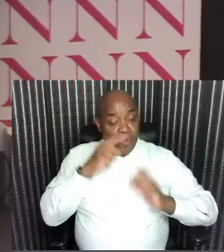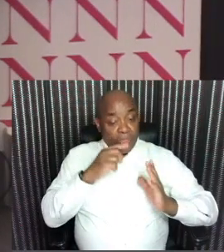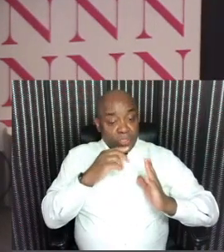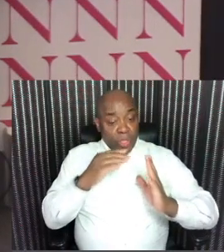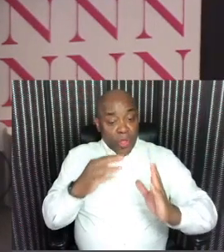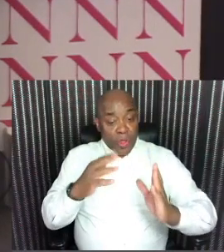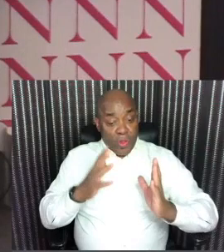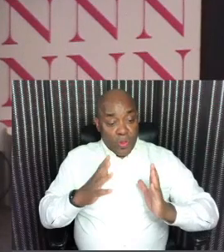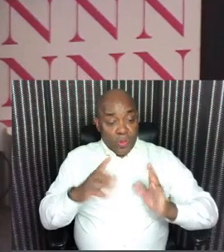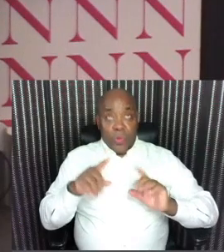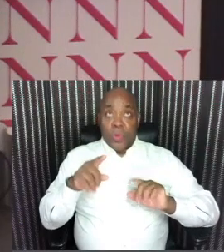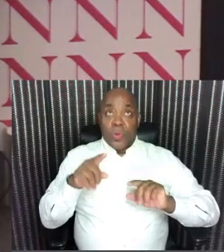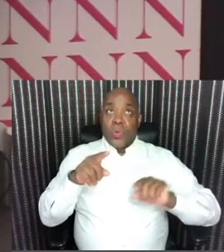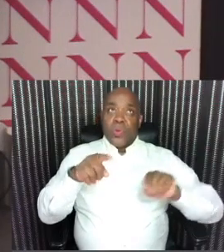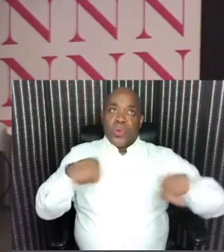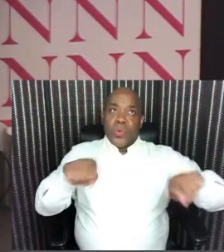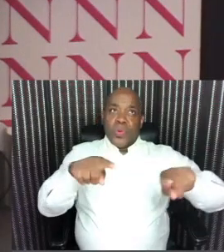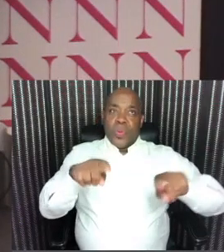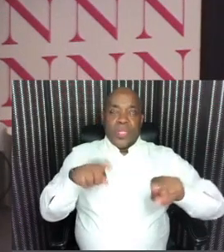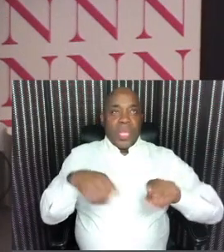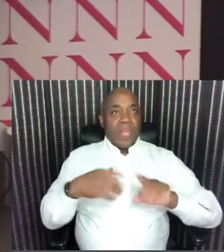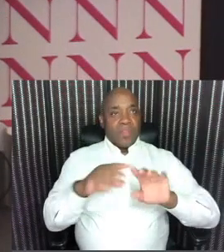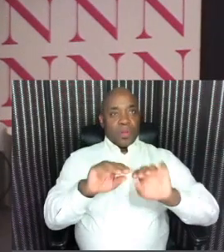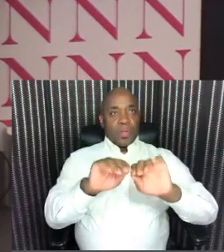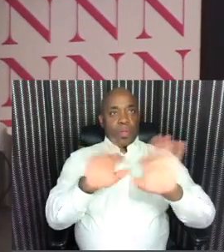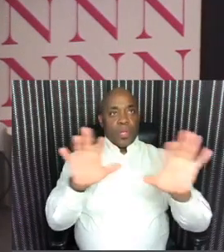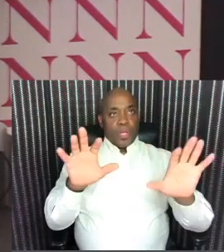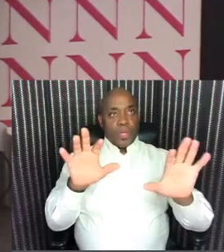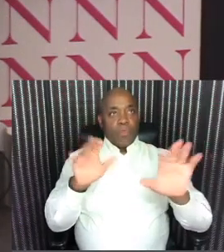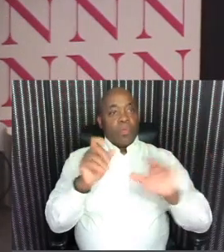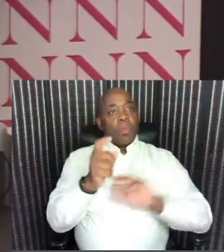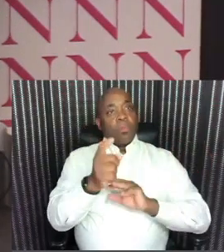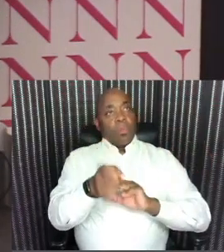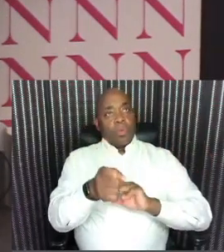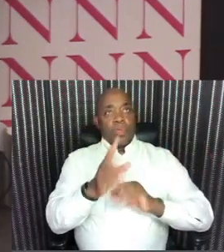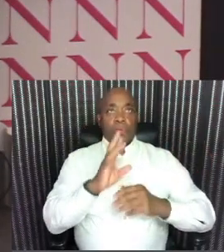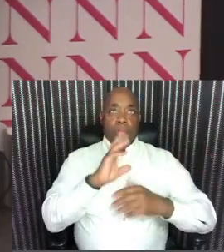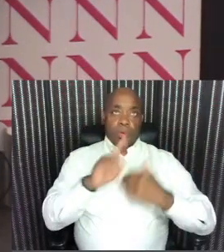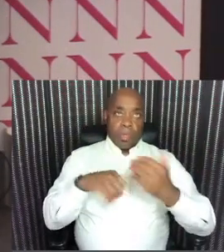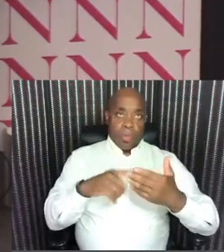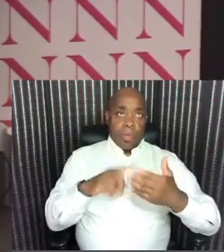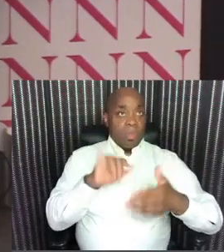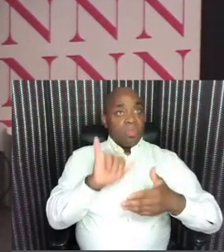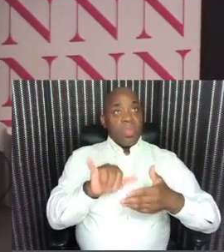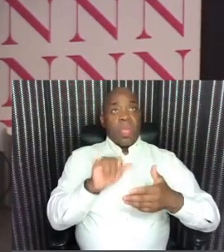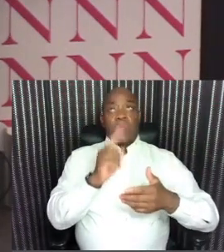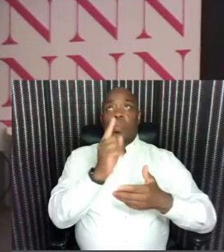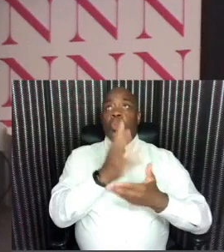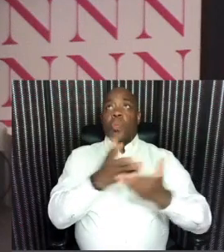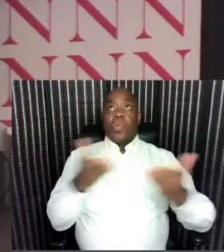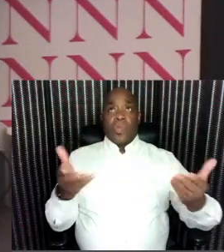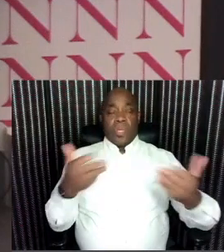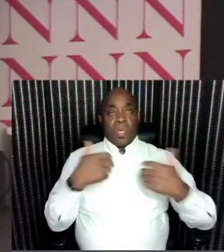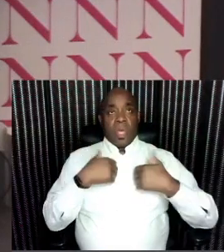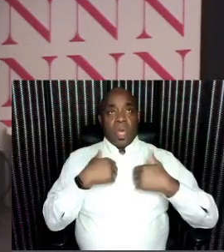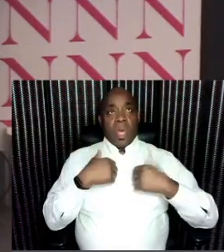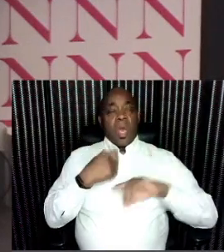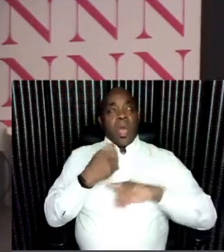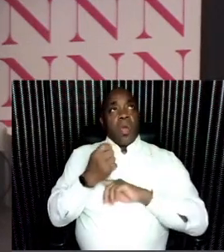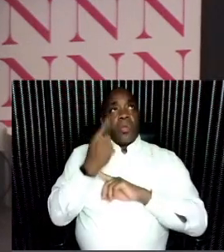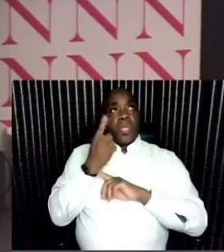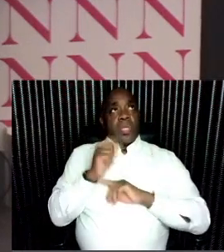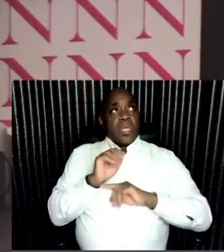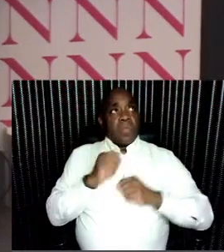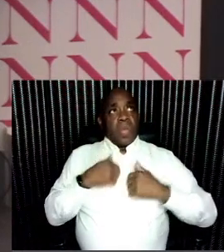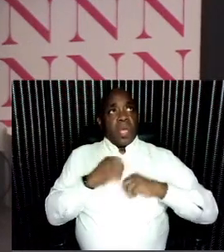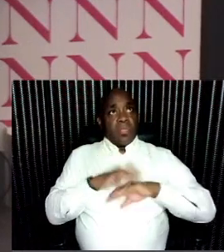really, really clear sort of moments to talk about that. That was one of the things I came to understand. If I don't make it